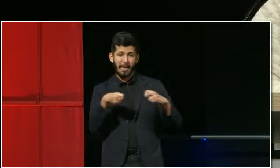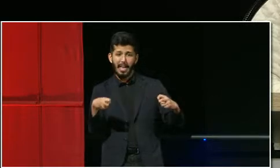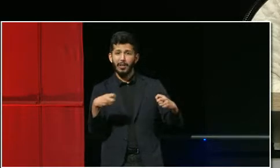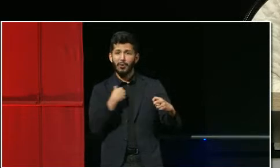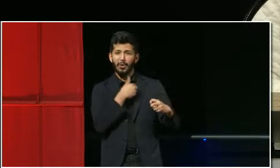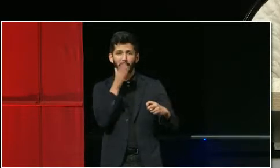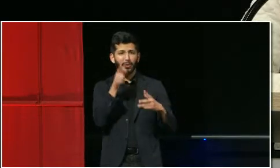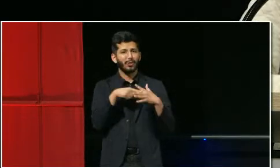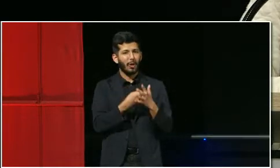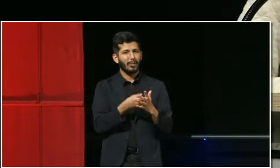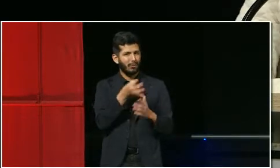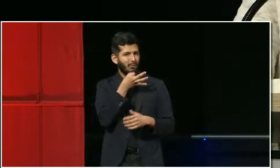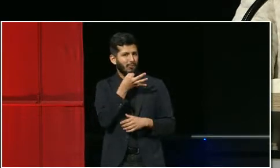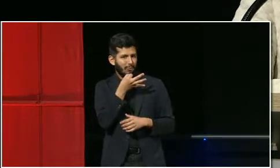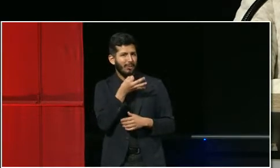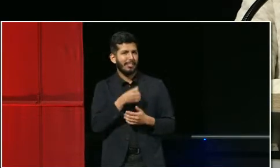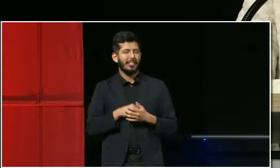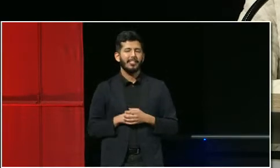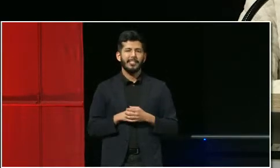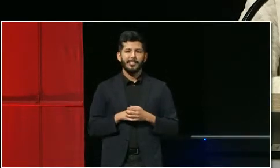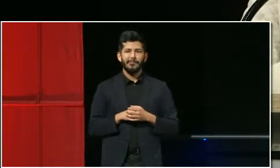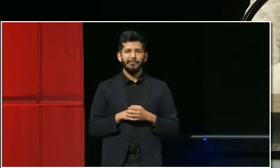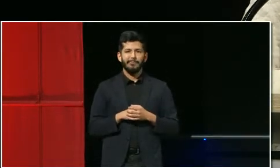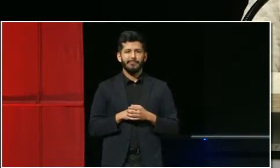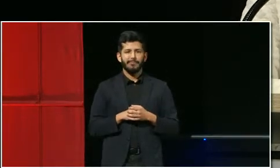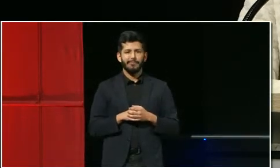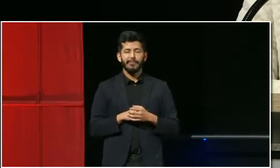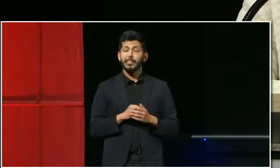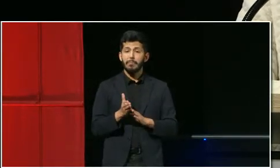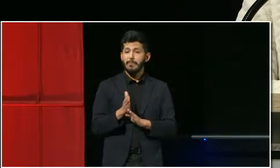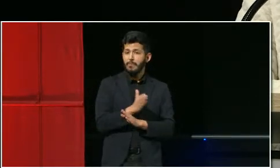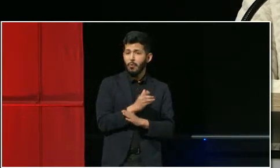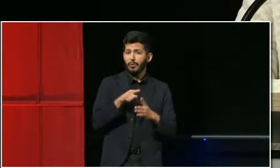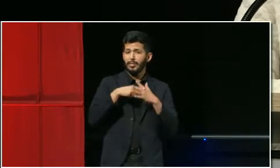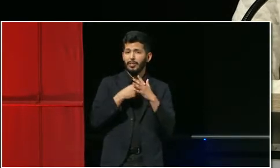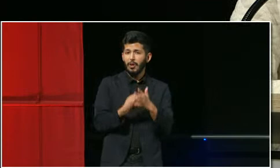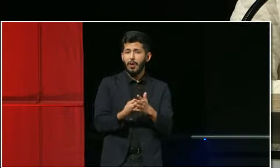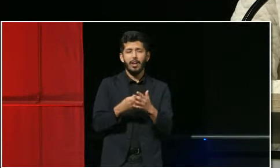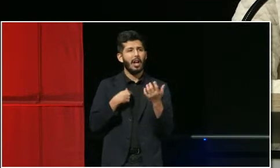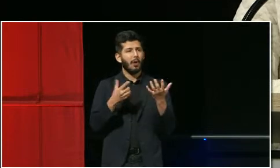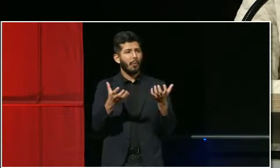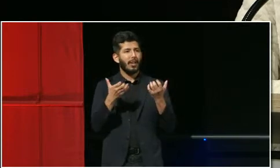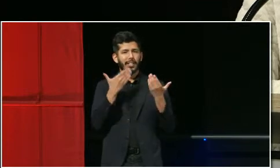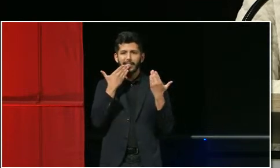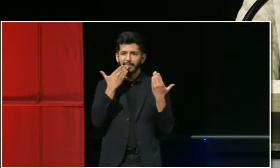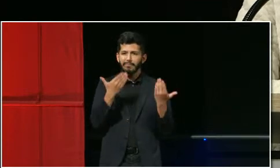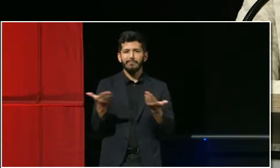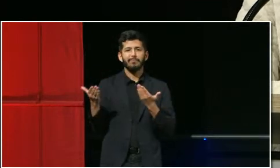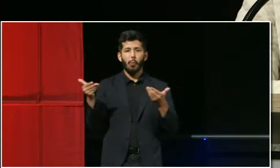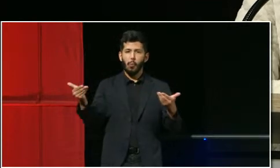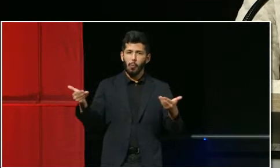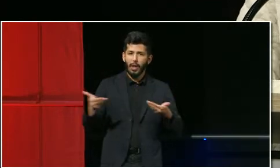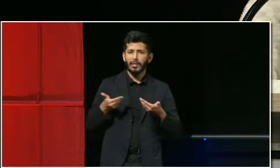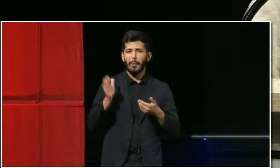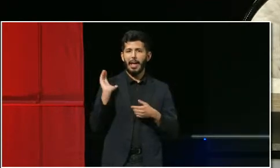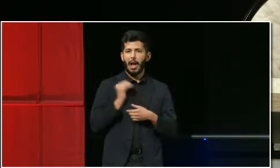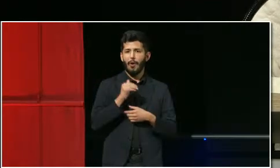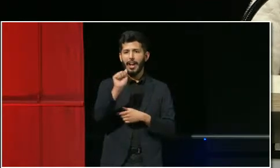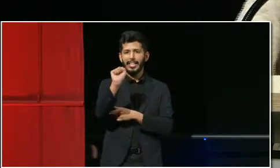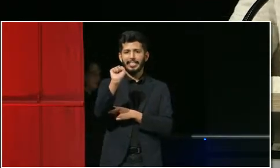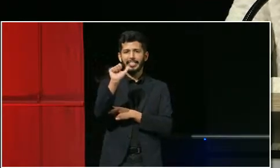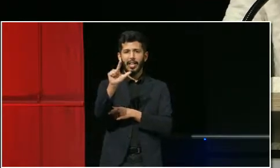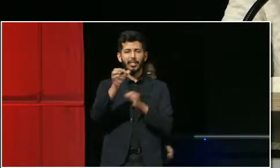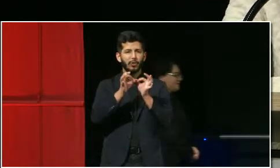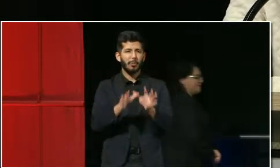with very, very shortly. But first, let me before we begin, I'd like to welcome our ASL interpreters for